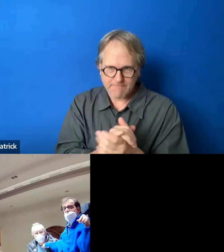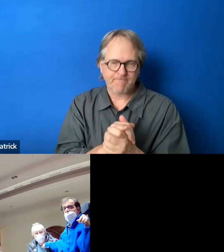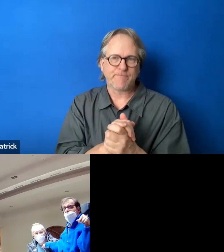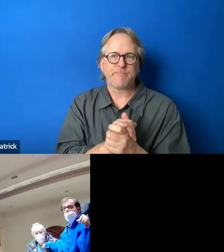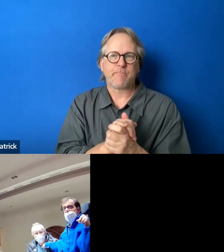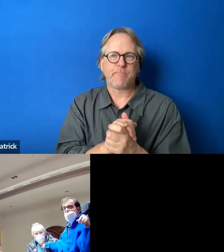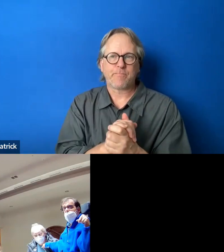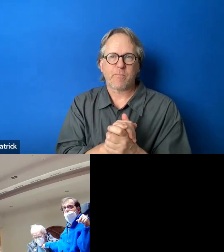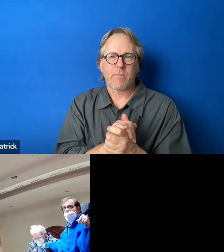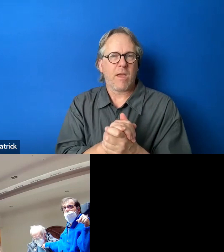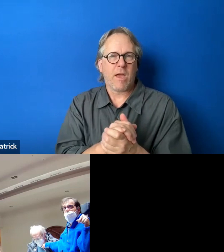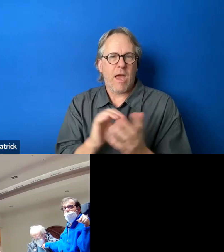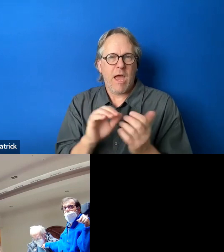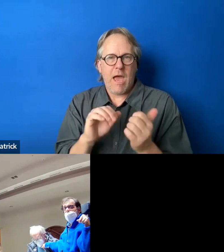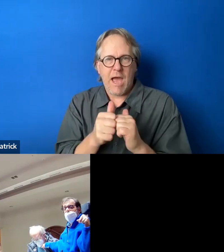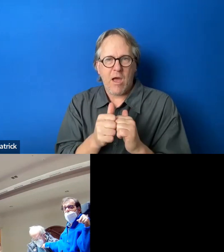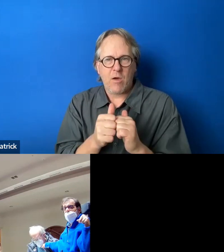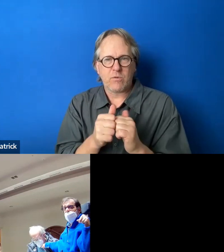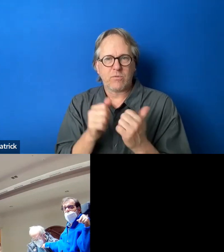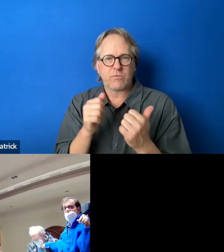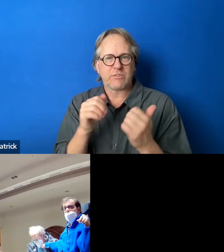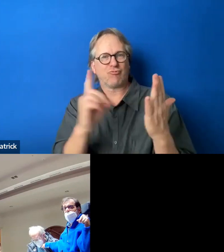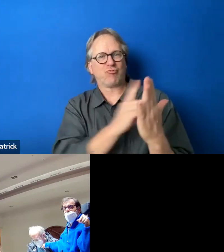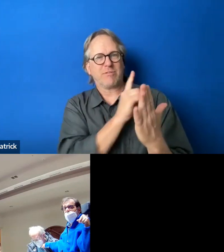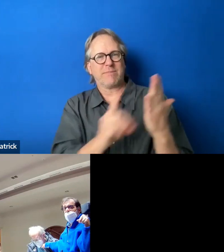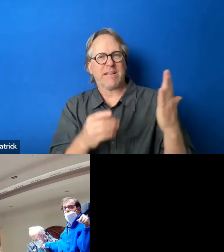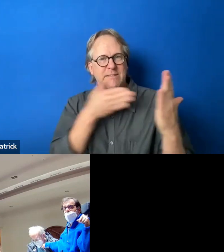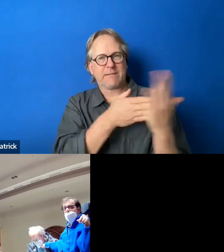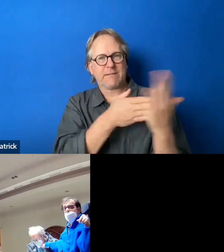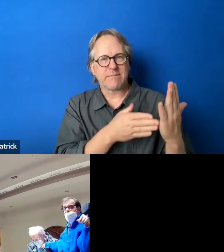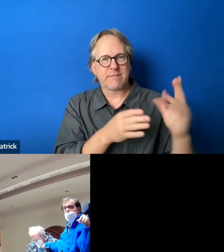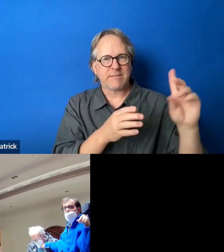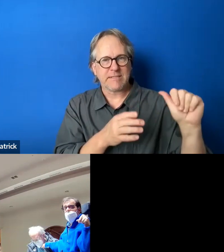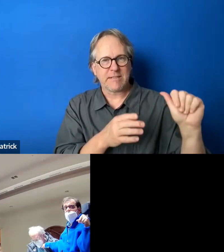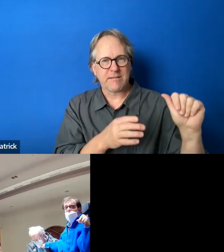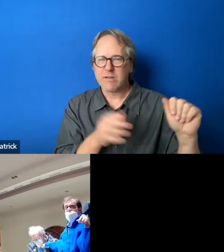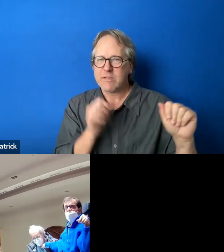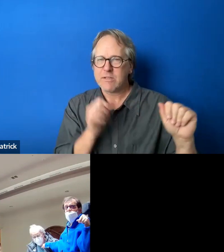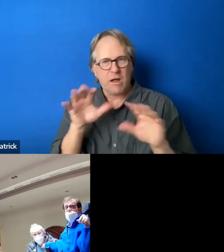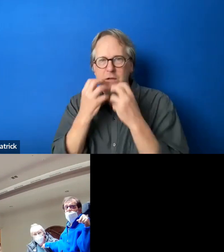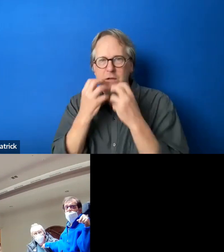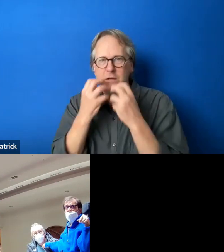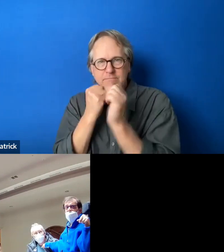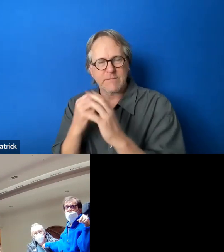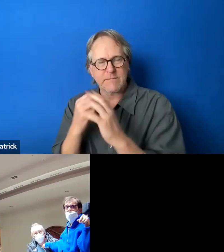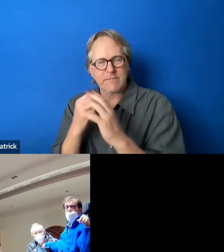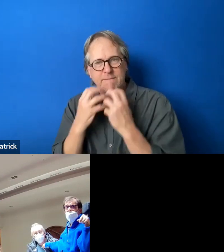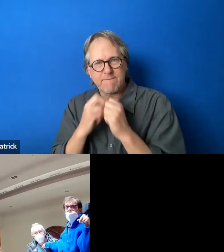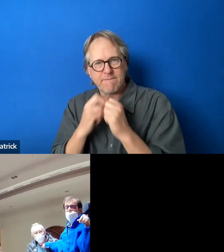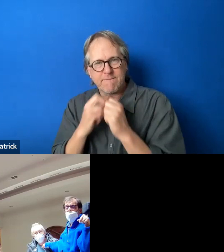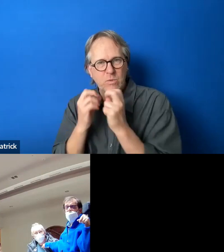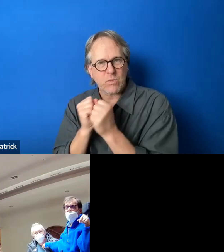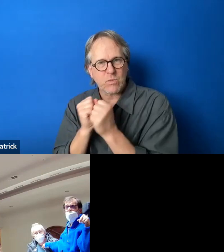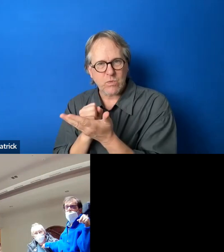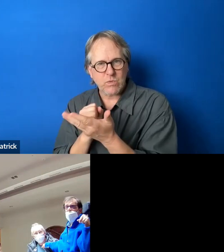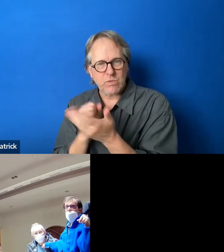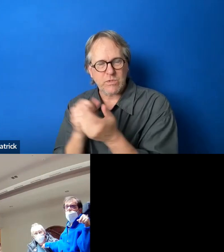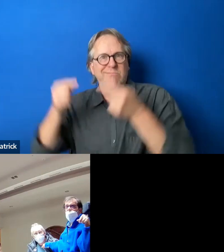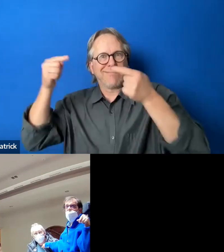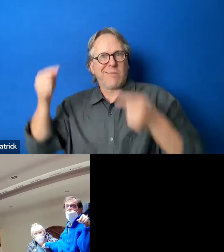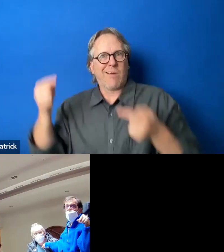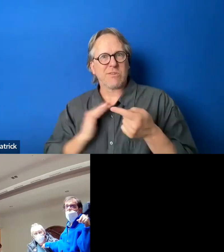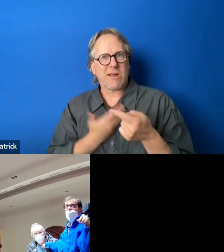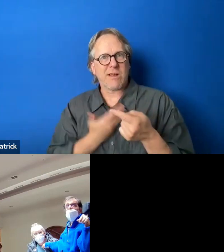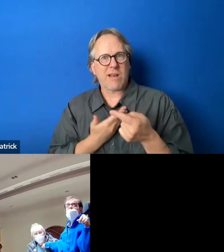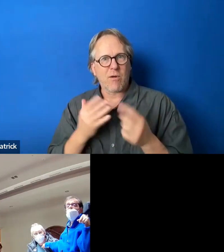to discriminate in this kind of way, how this is not part of our values, it runs counter to our values, that all of